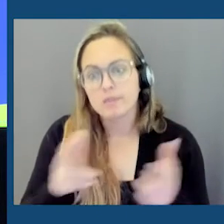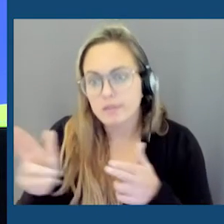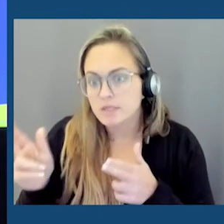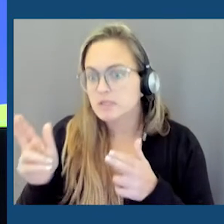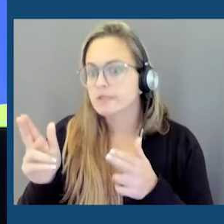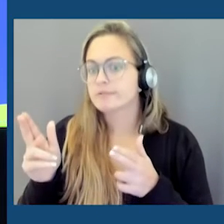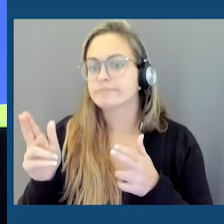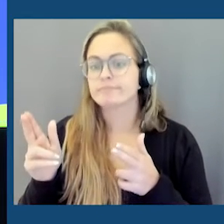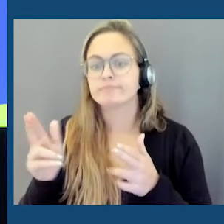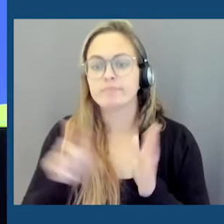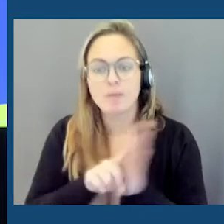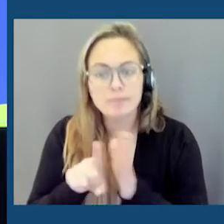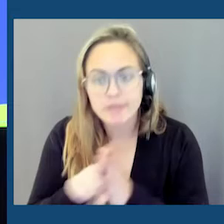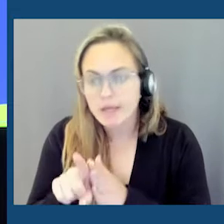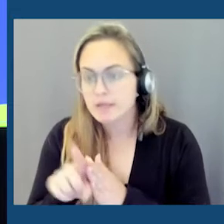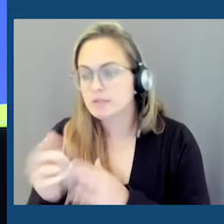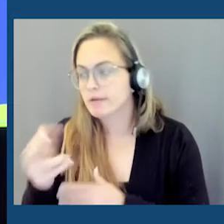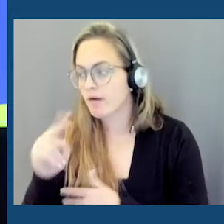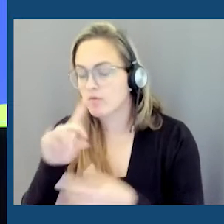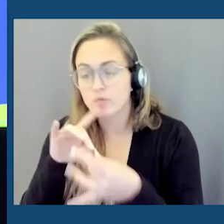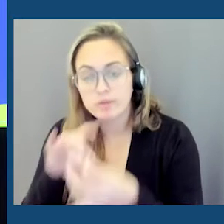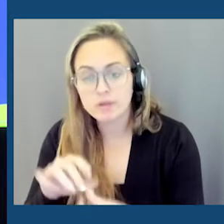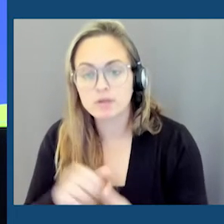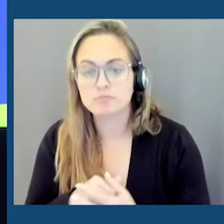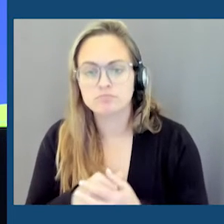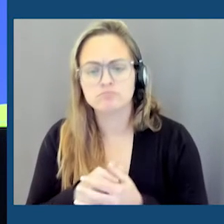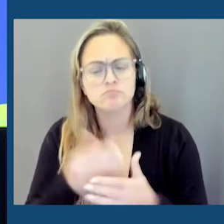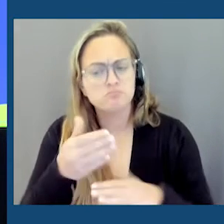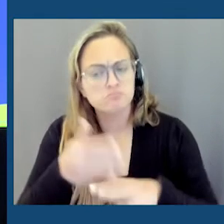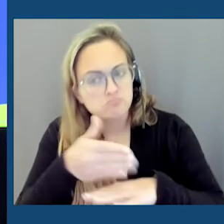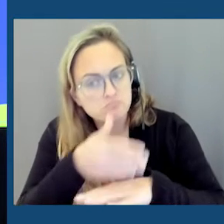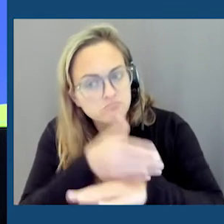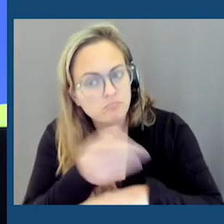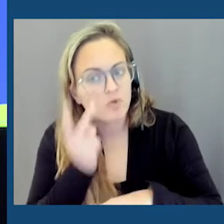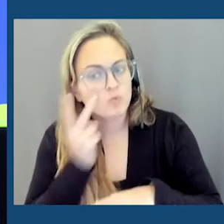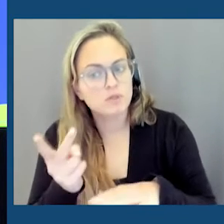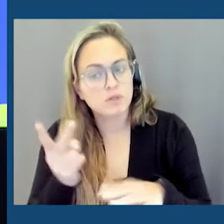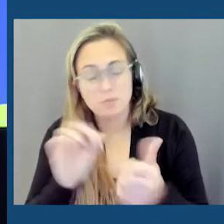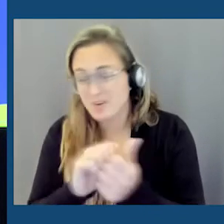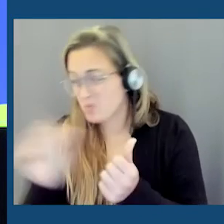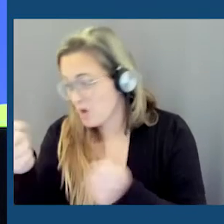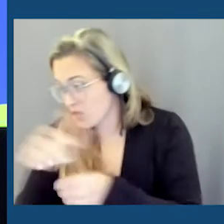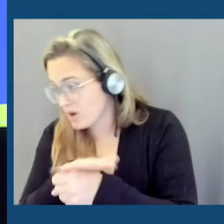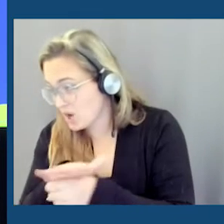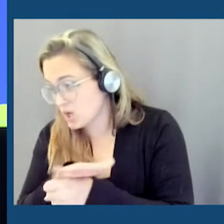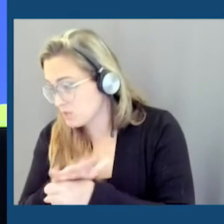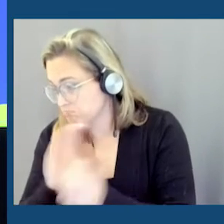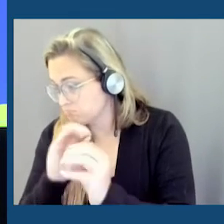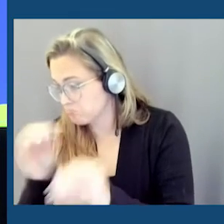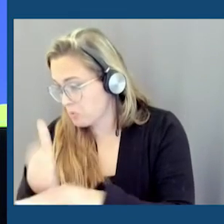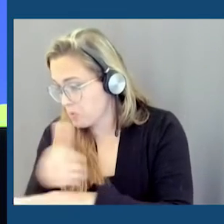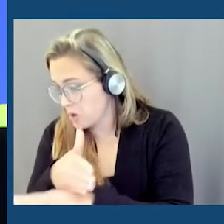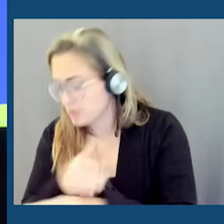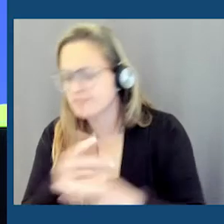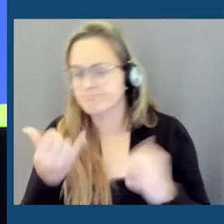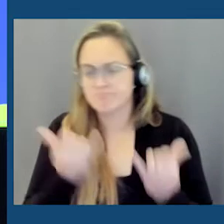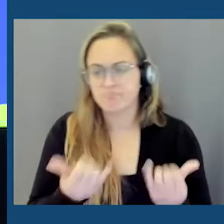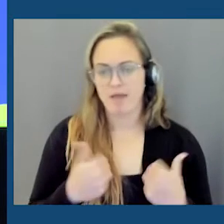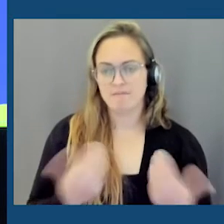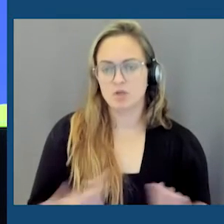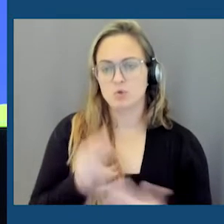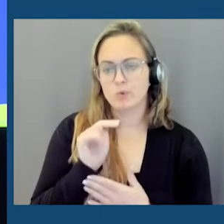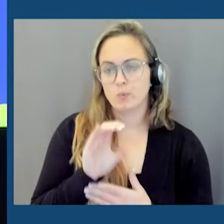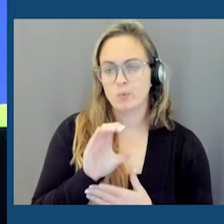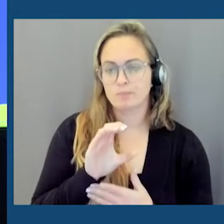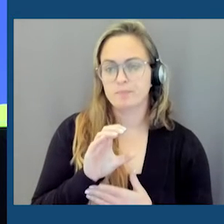shootings, gun homicides, we see a progress that we don't see in other jurisdictions, and we think it's very much connected to the investments